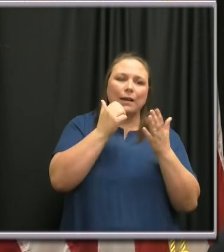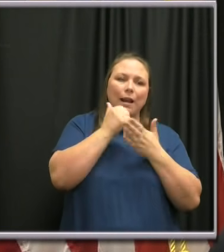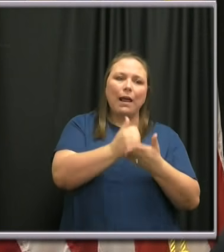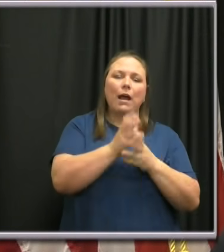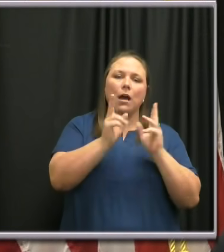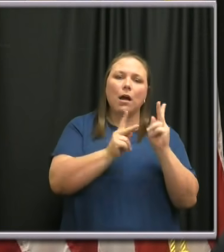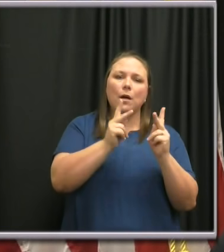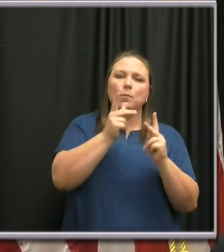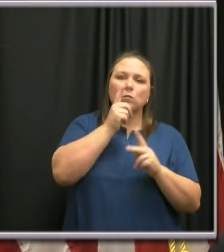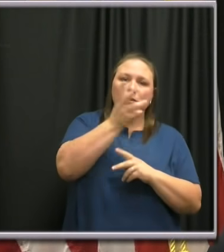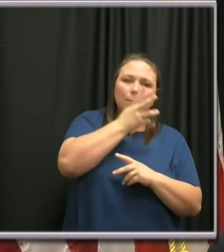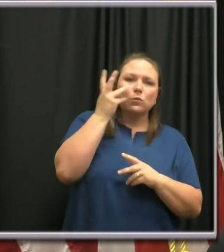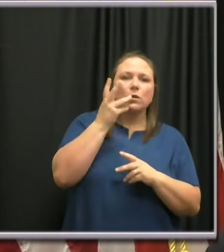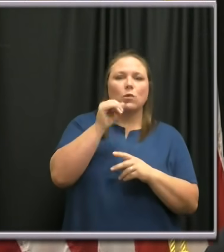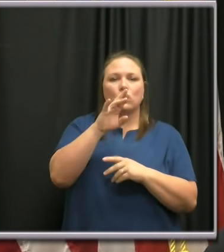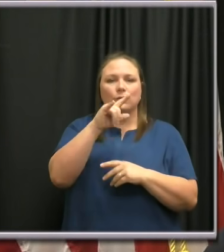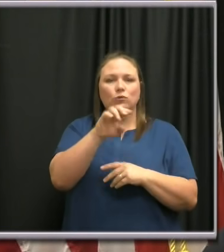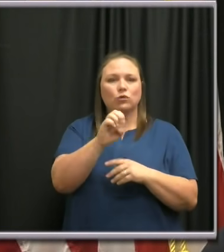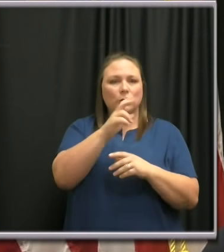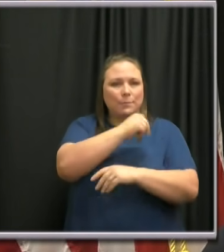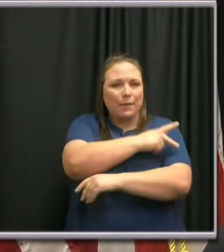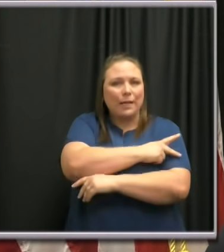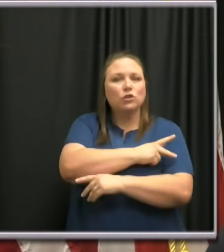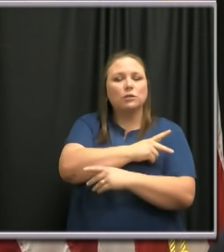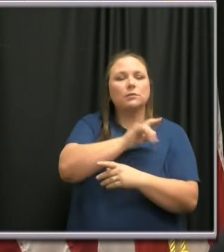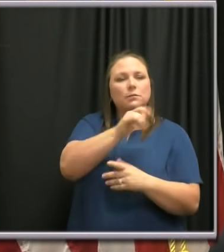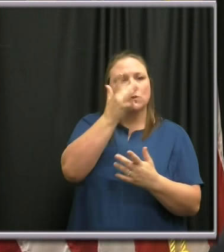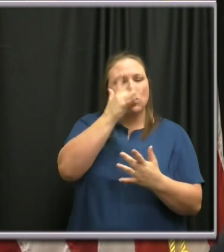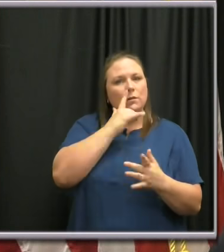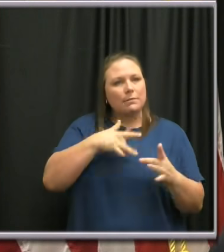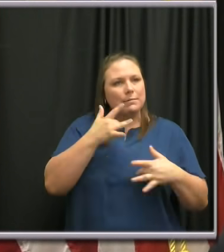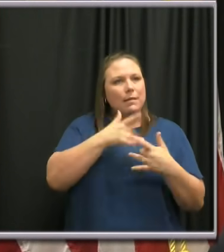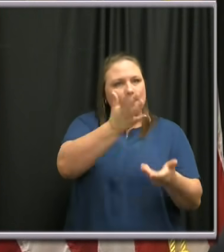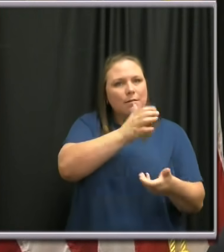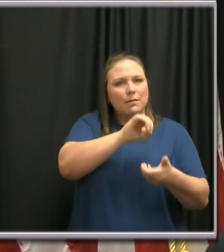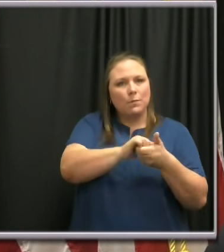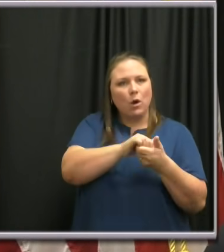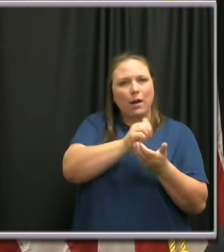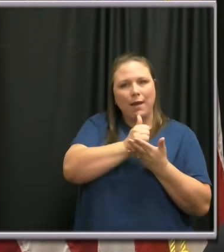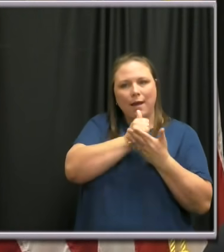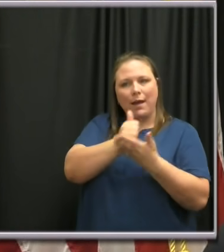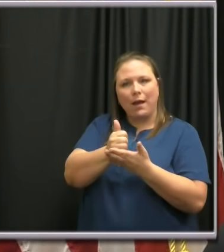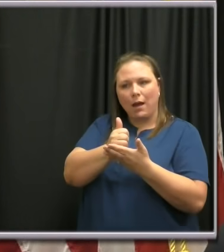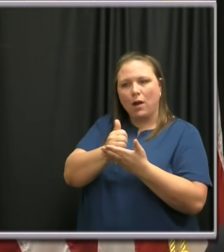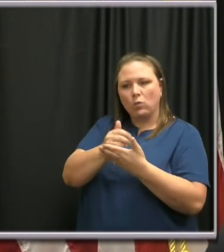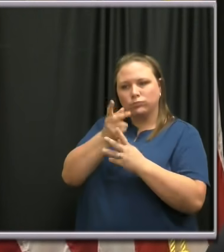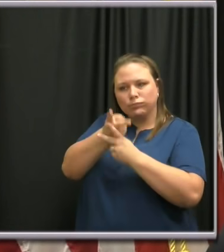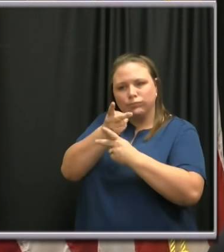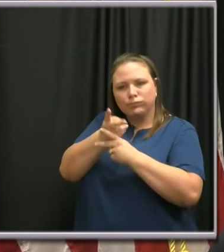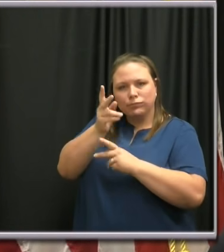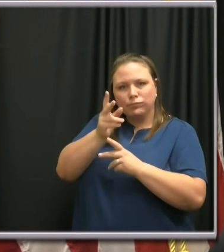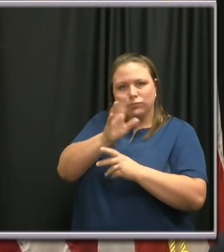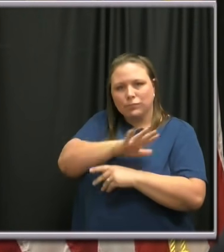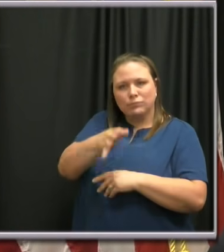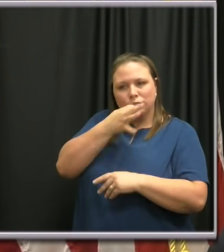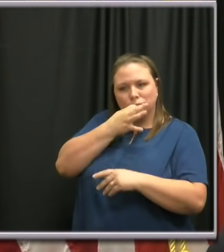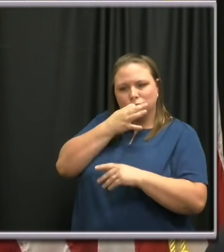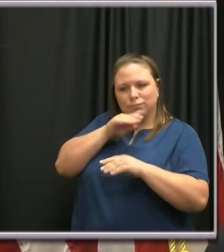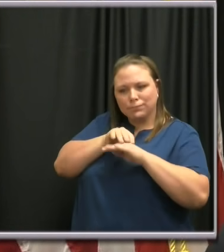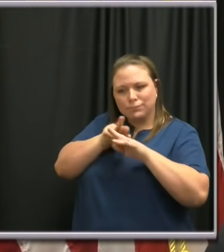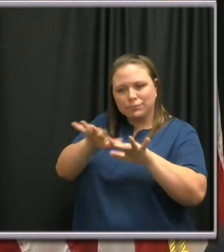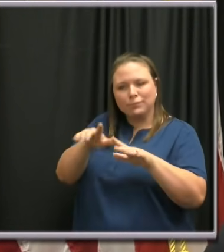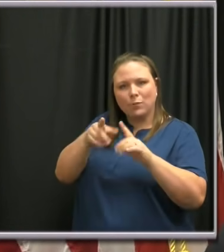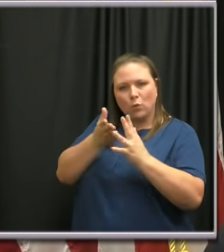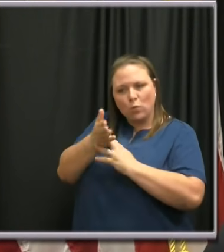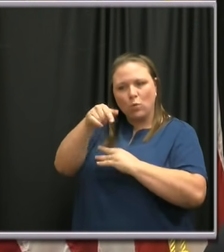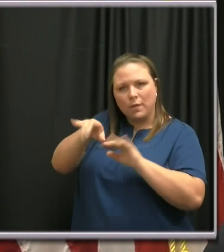patients with community outreach workers. And so that's why we're so excited that Siloam will be lending their capacity and their expertise to this initiative